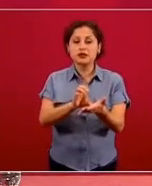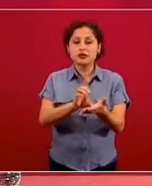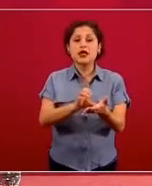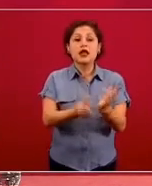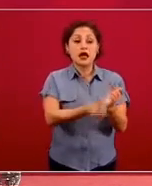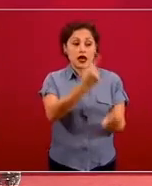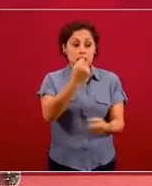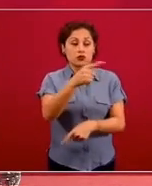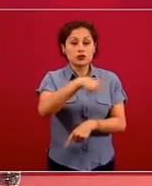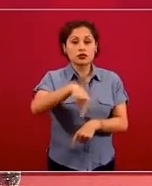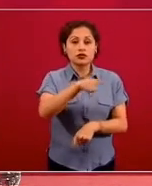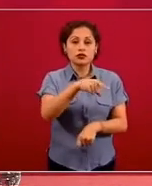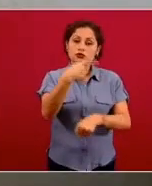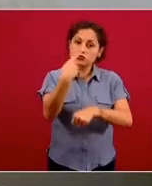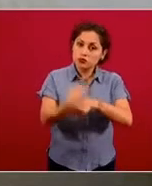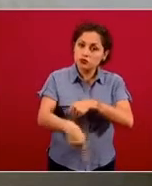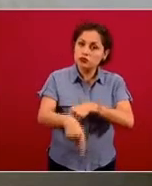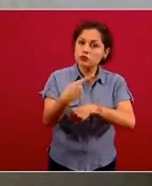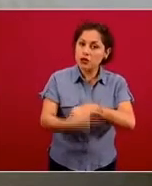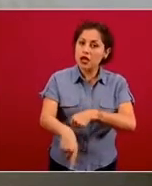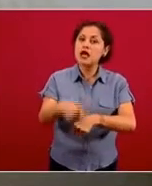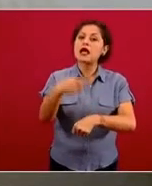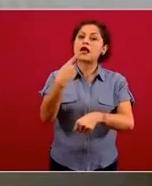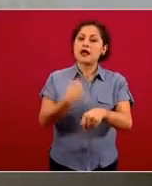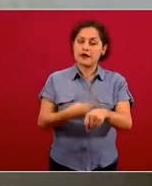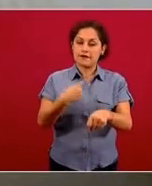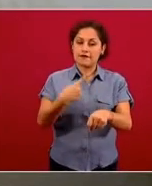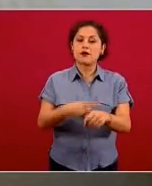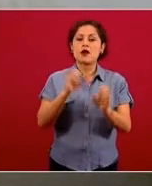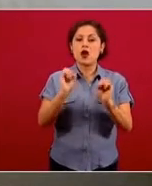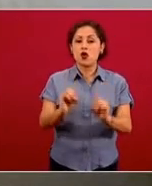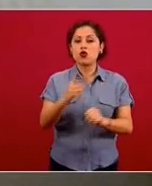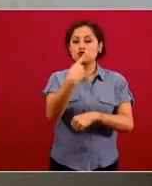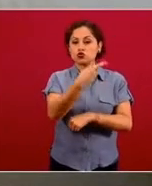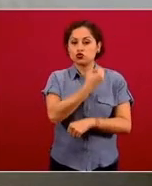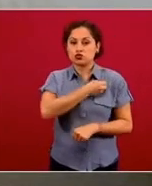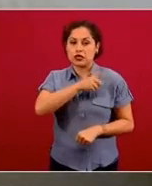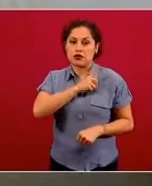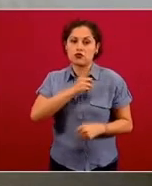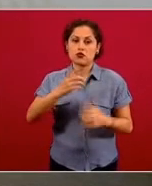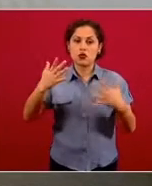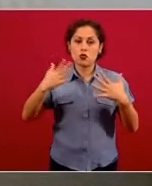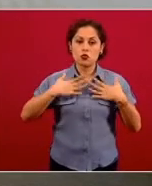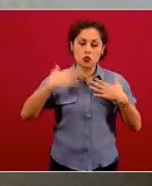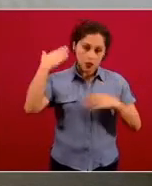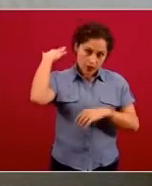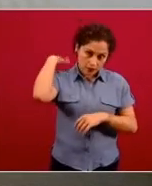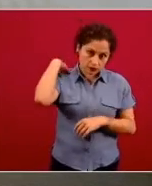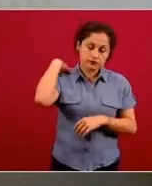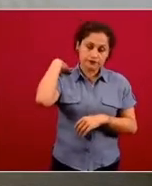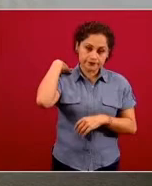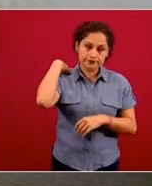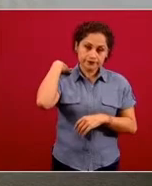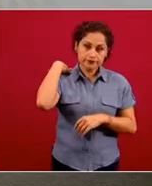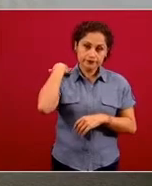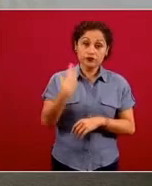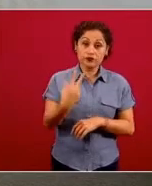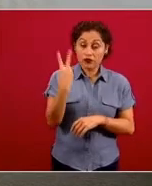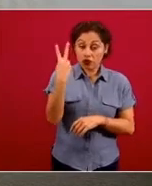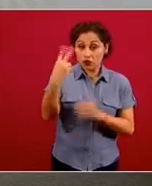of disabilities, for example, lung problems, and we have specific information for those